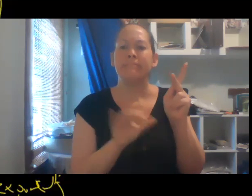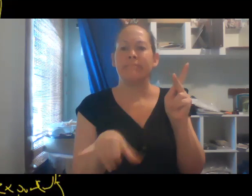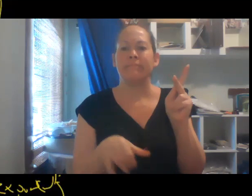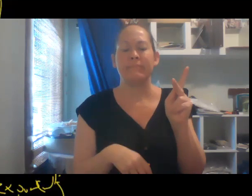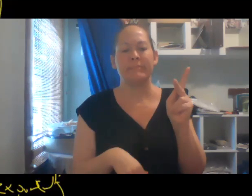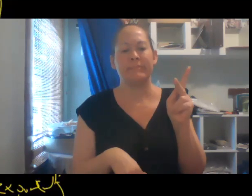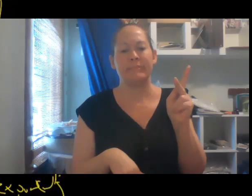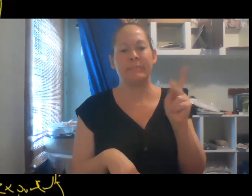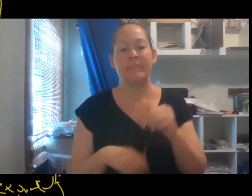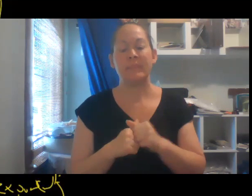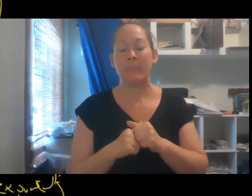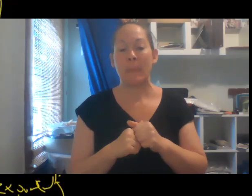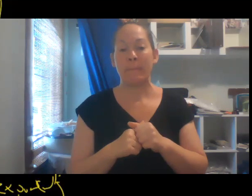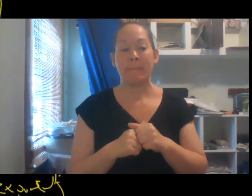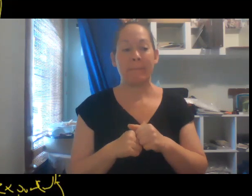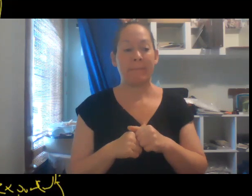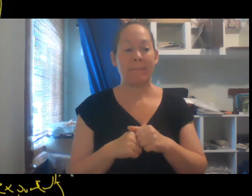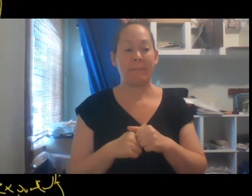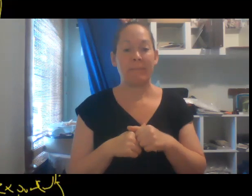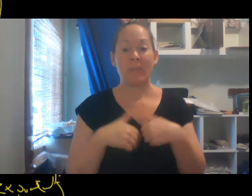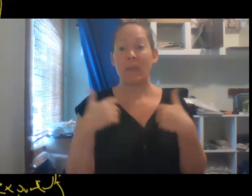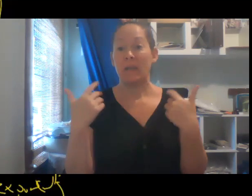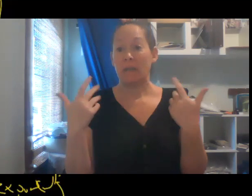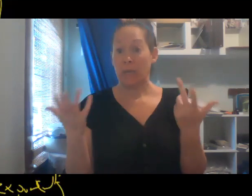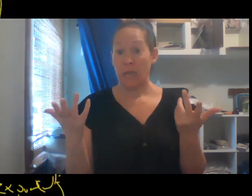All right, so